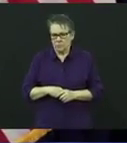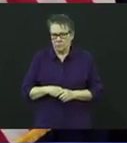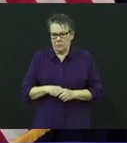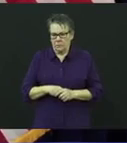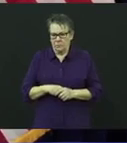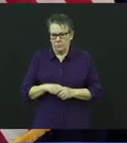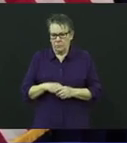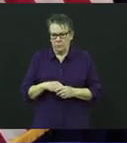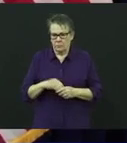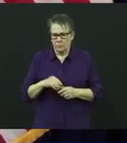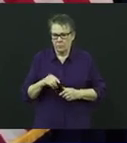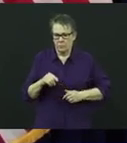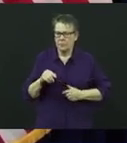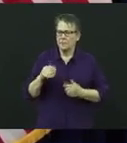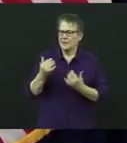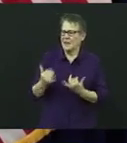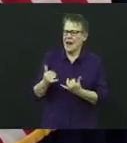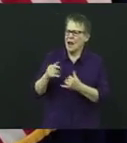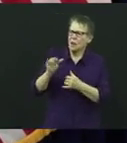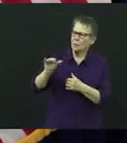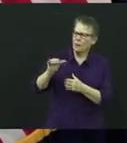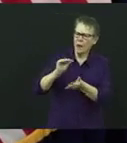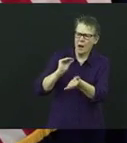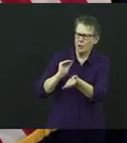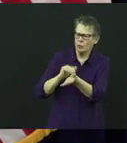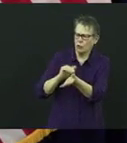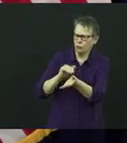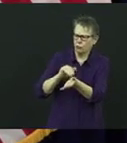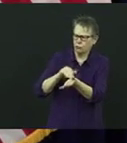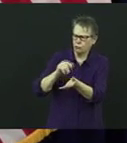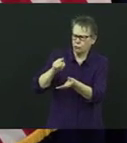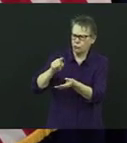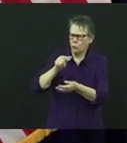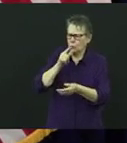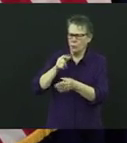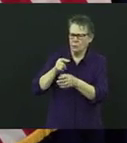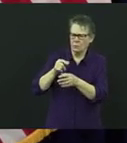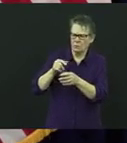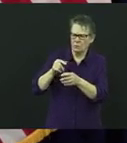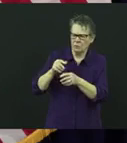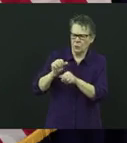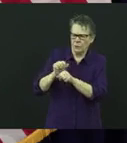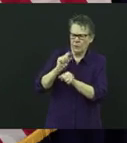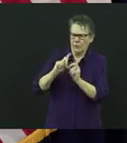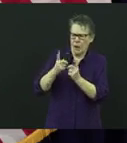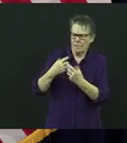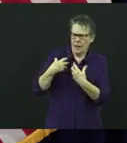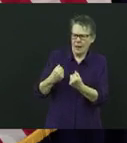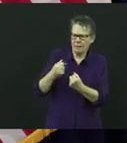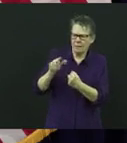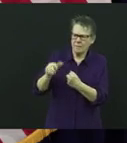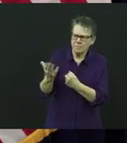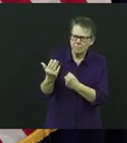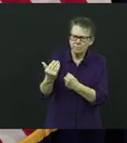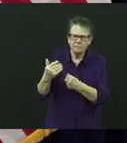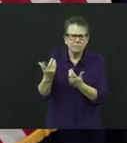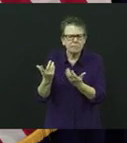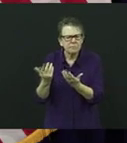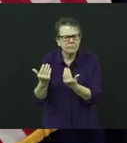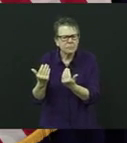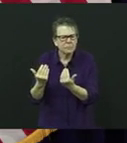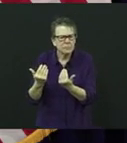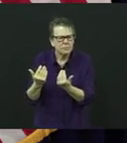Judy had said earlier, and I think I referenced it. We're having our first really intensive modeling discussion after this, so we'll have more on this over the coming